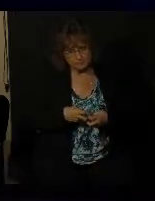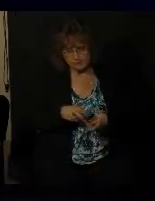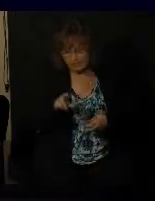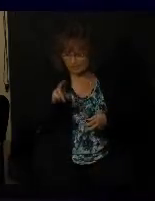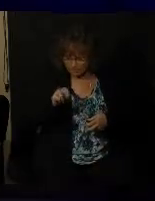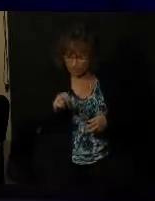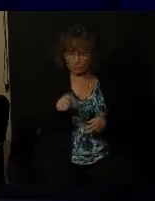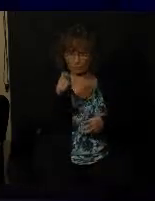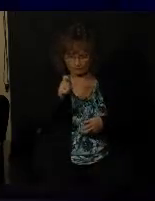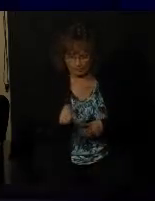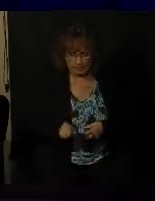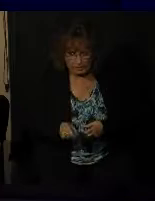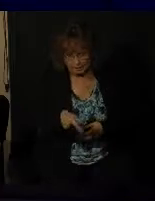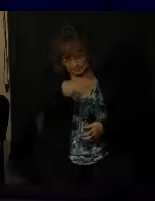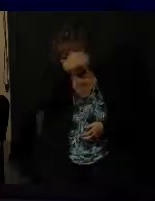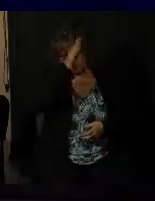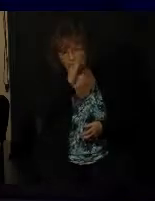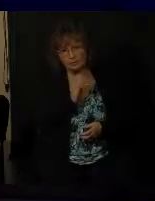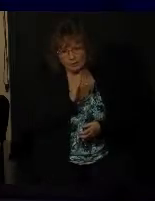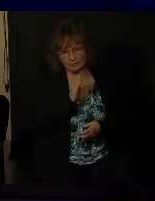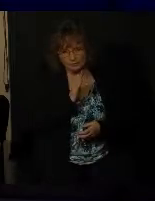And God laid it on you.